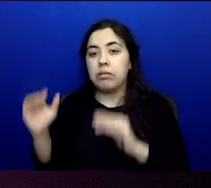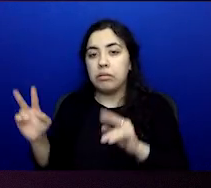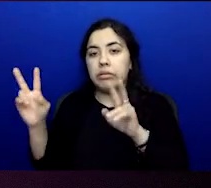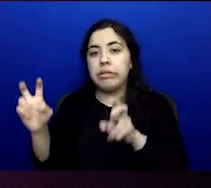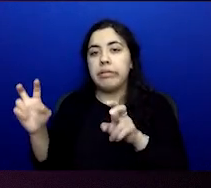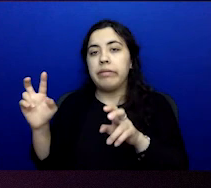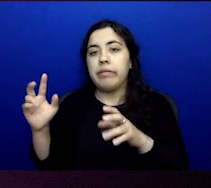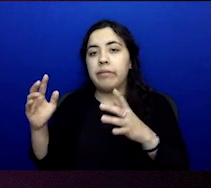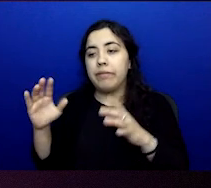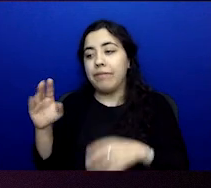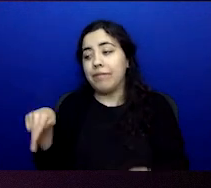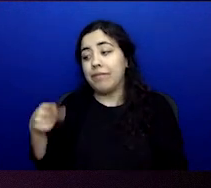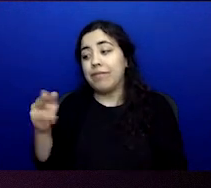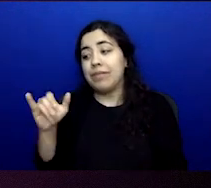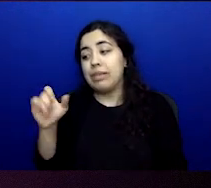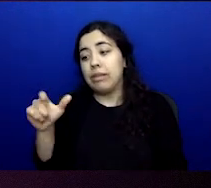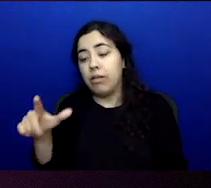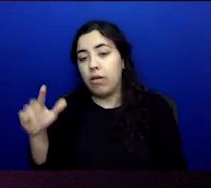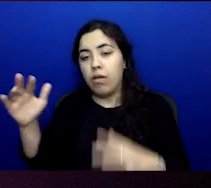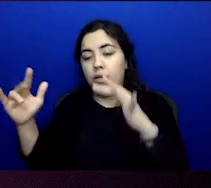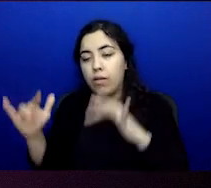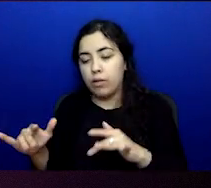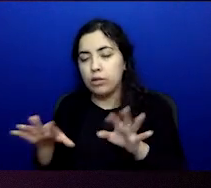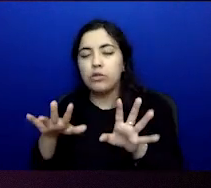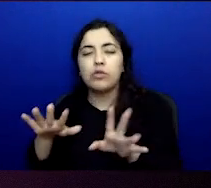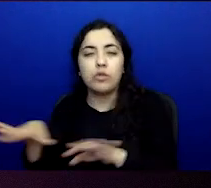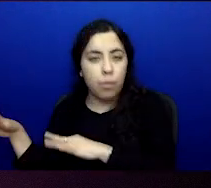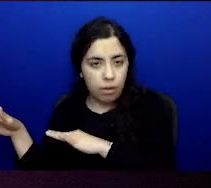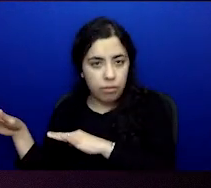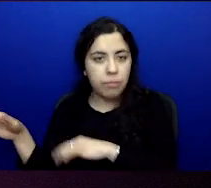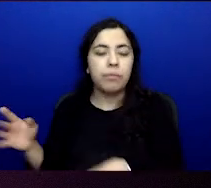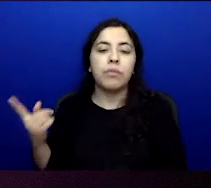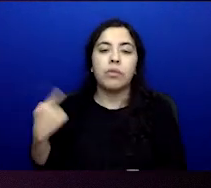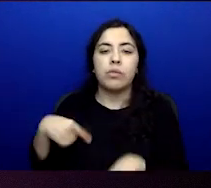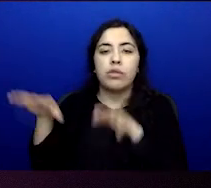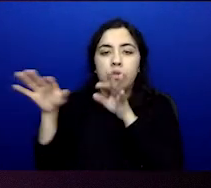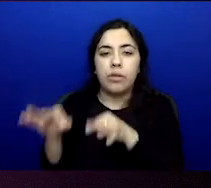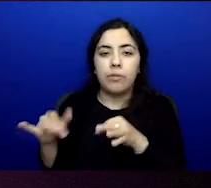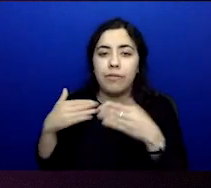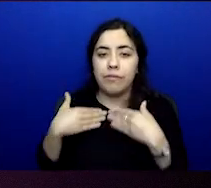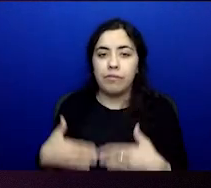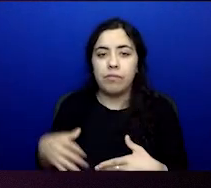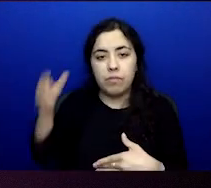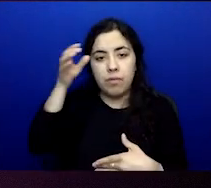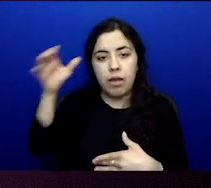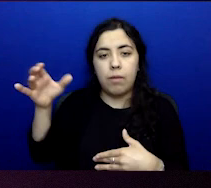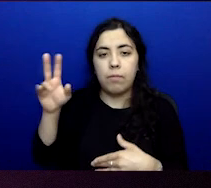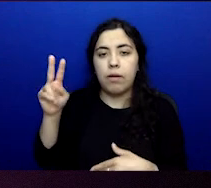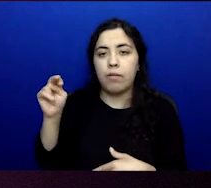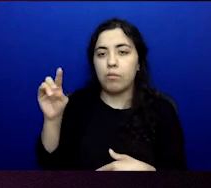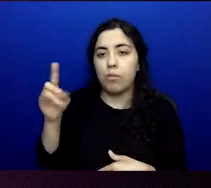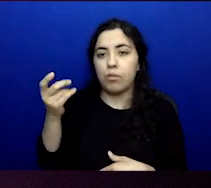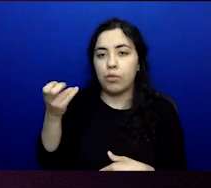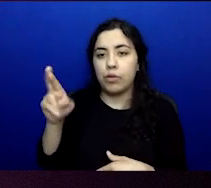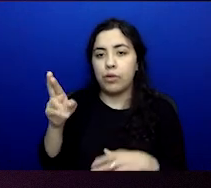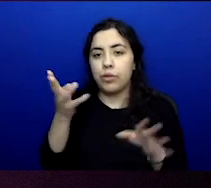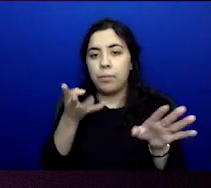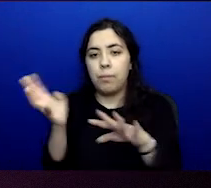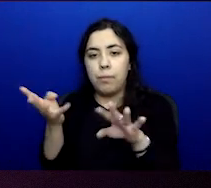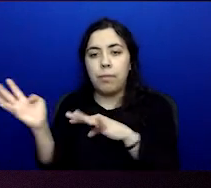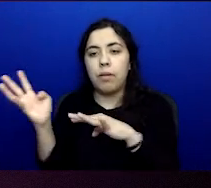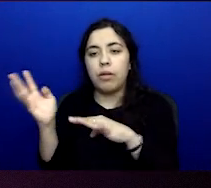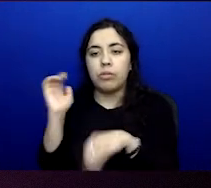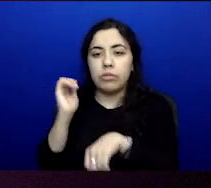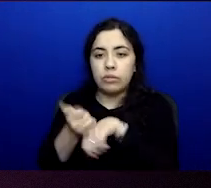also applied a similar concept to construct to modular pipelines, where we introduce a modular pipeline object for all